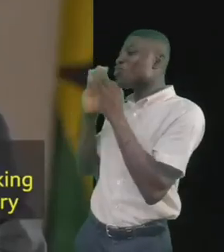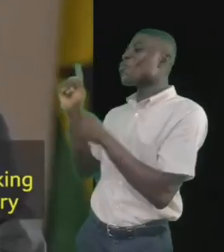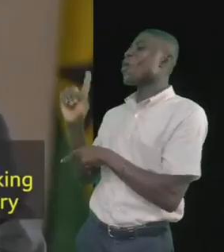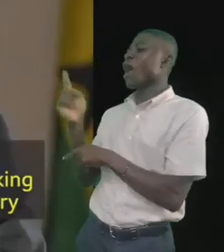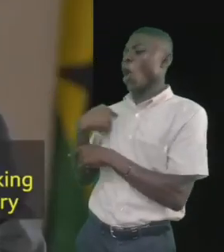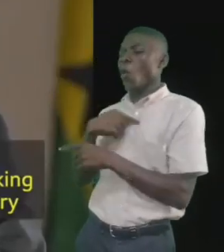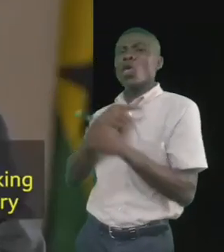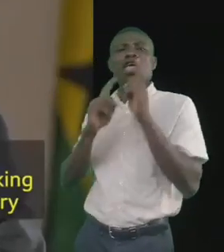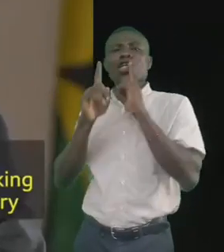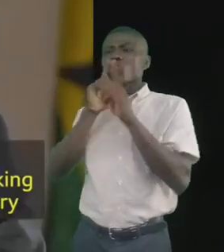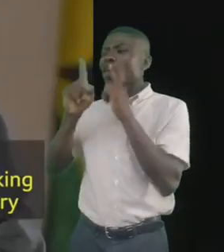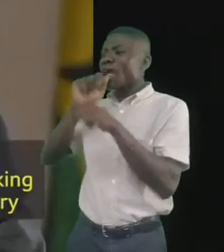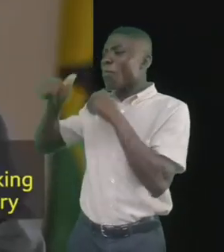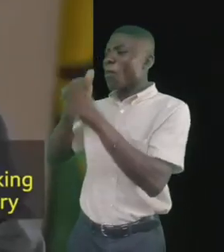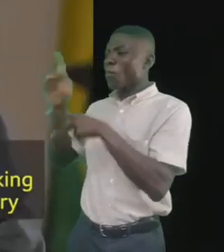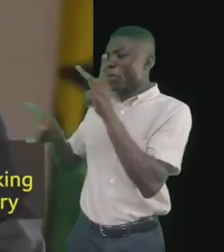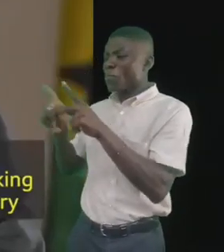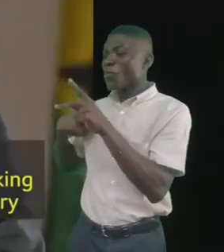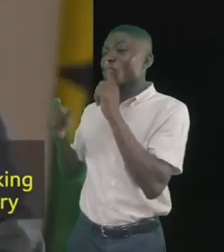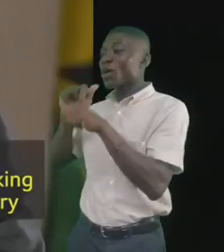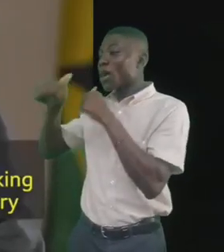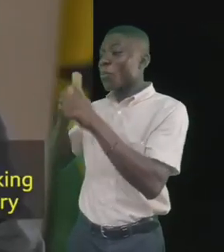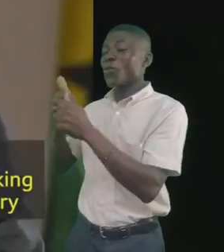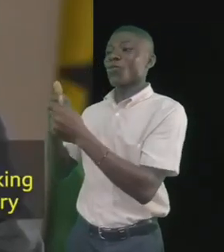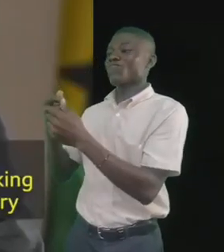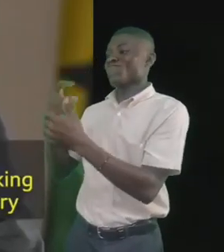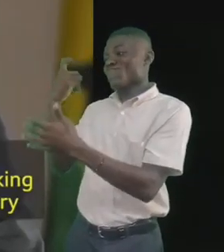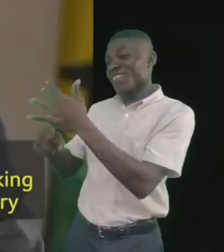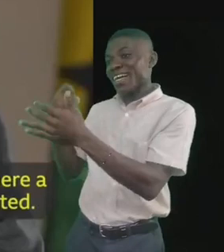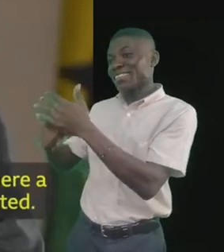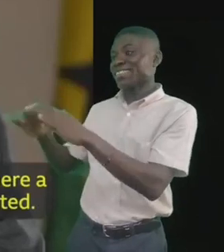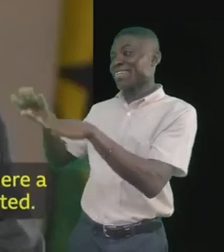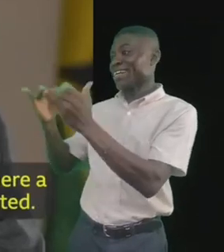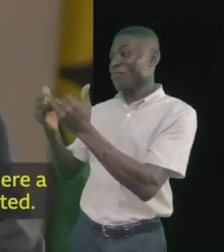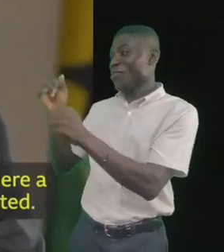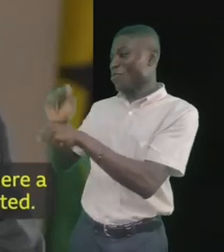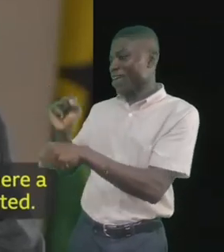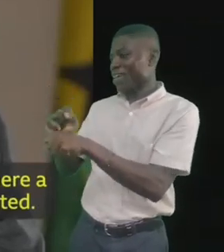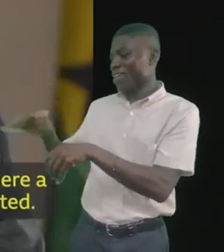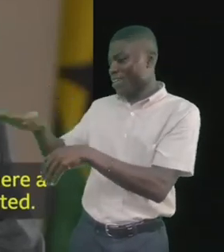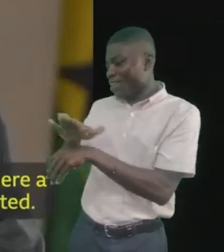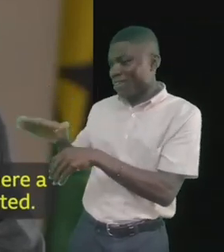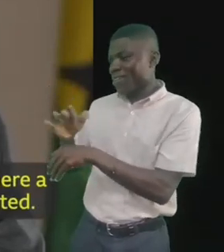impoverished. We're talking about people. We're talking about taxing an industry and